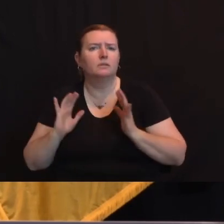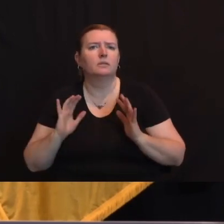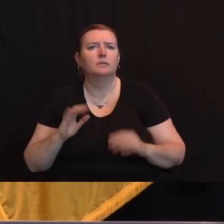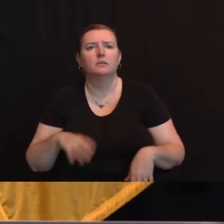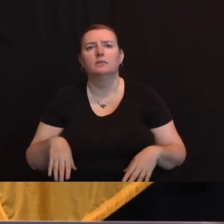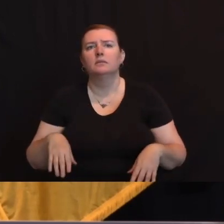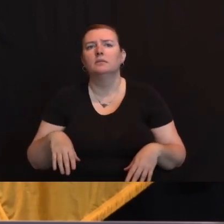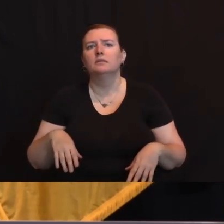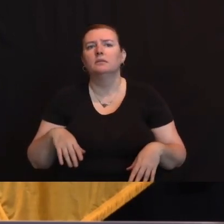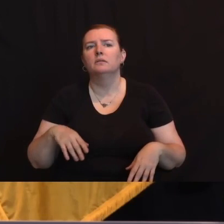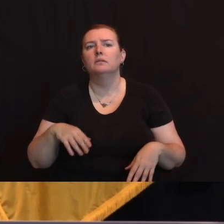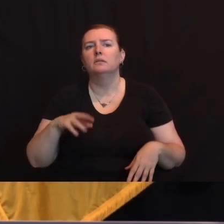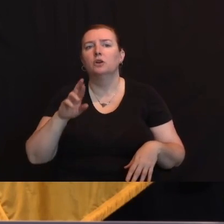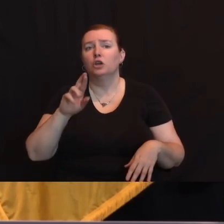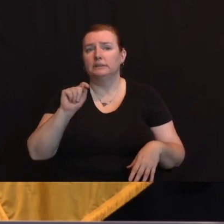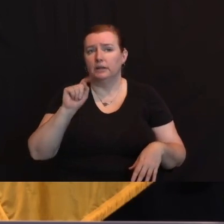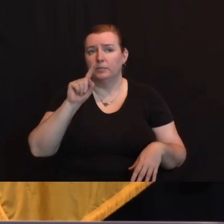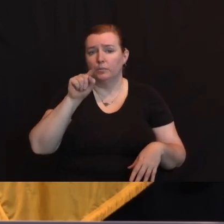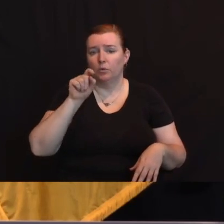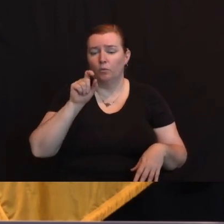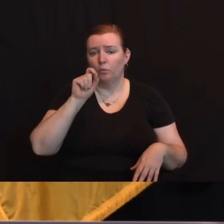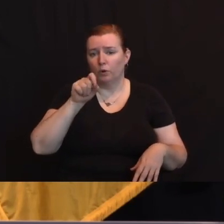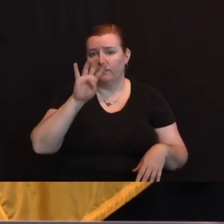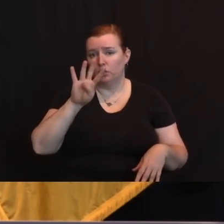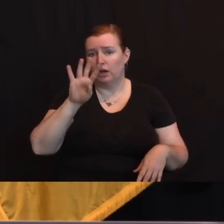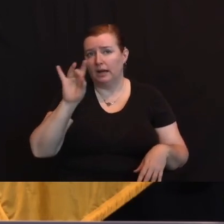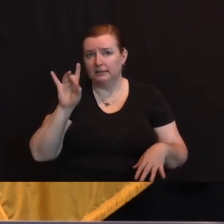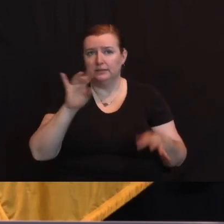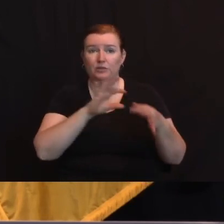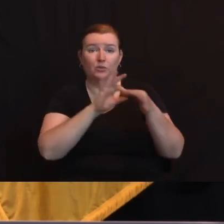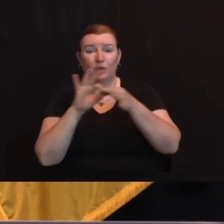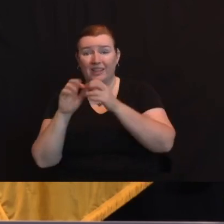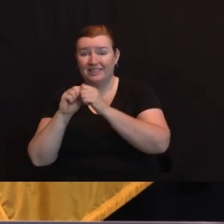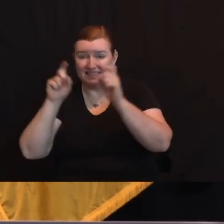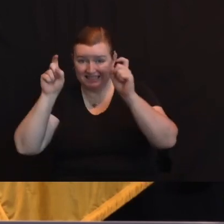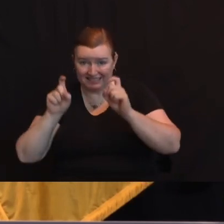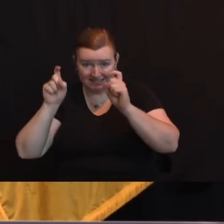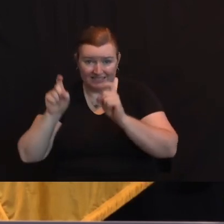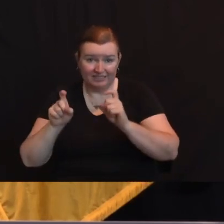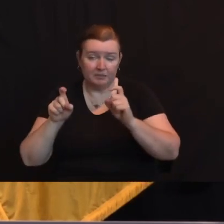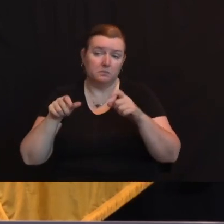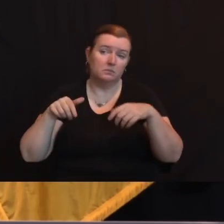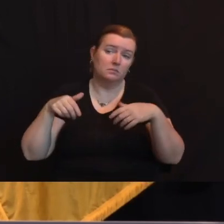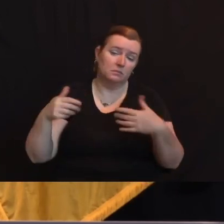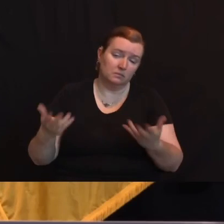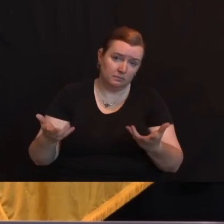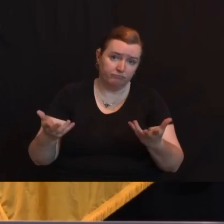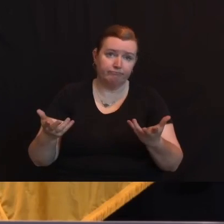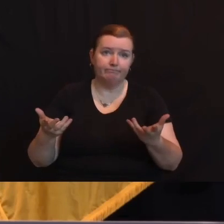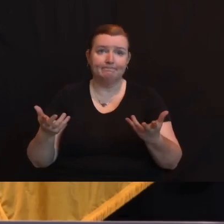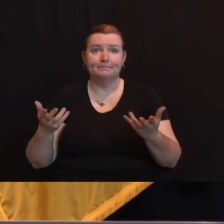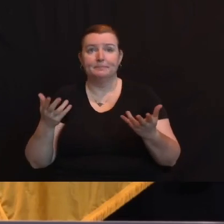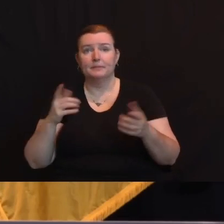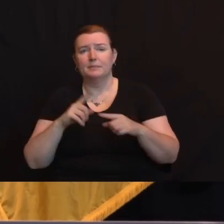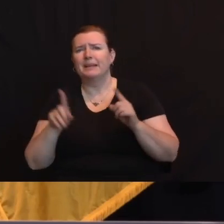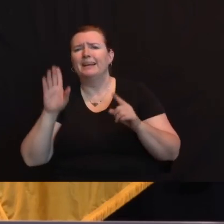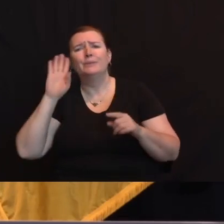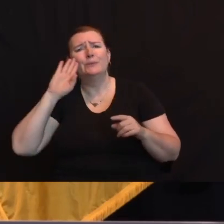tests, that you'd hang your hat on that, but we are absolutely comfortable that it is up meaningfully, and it is over 1.